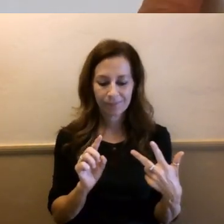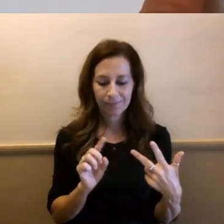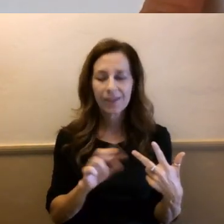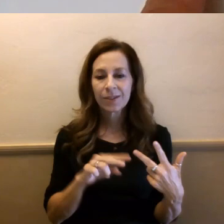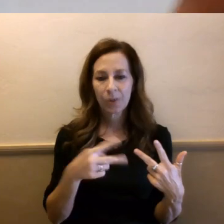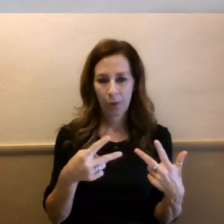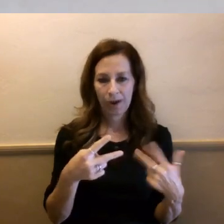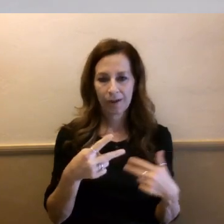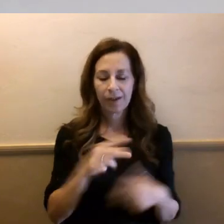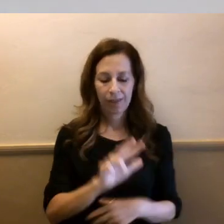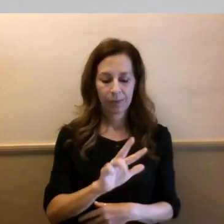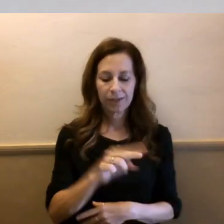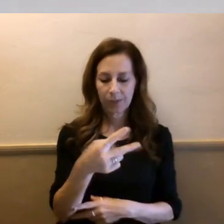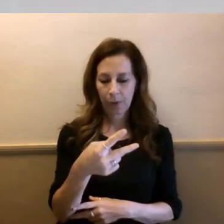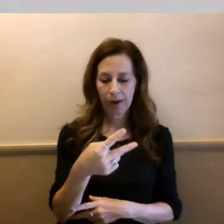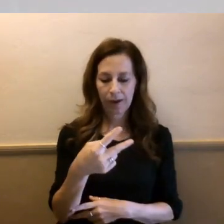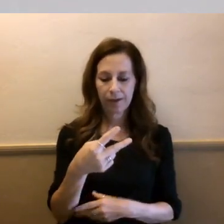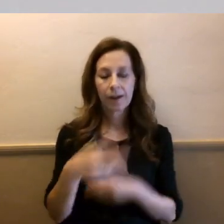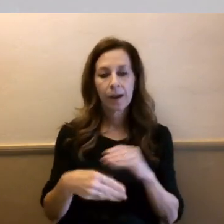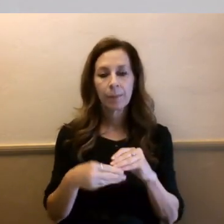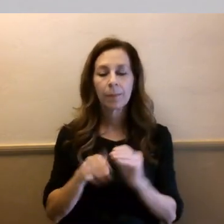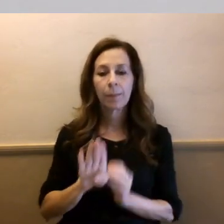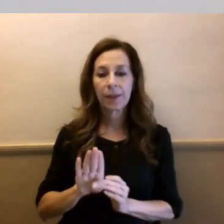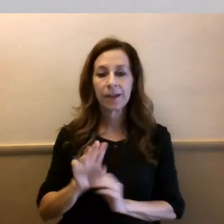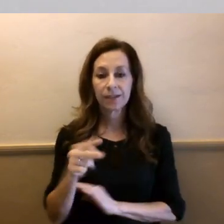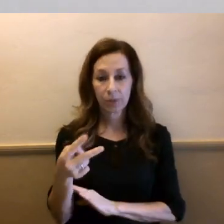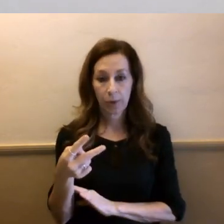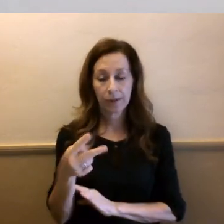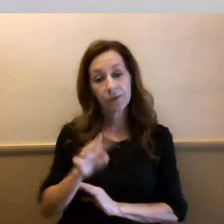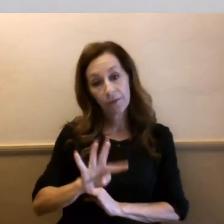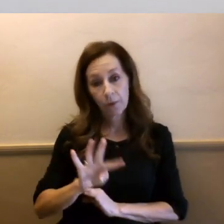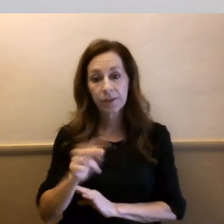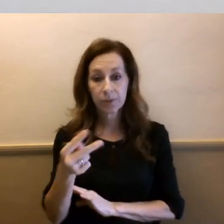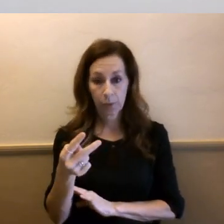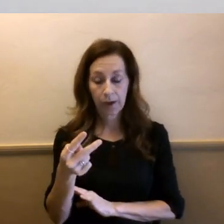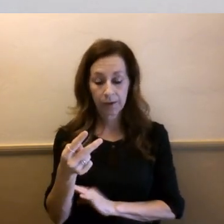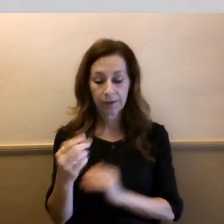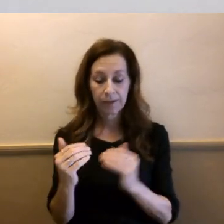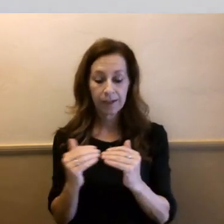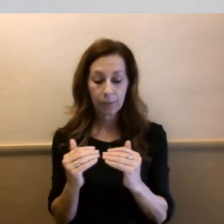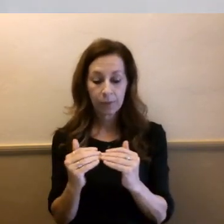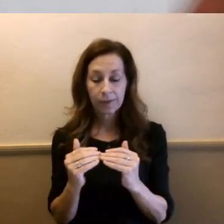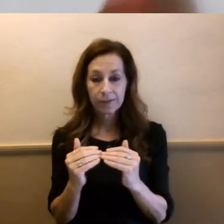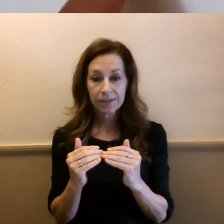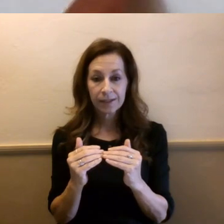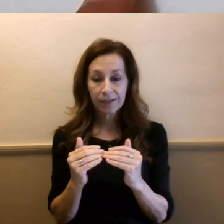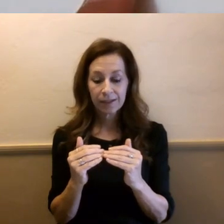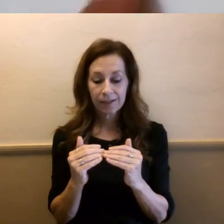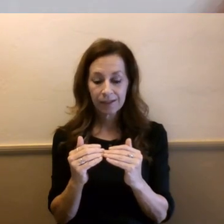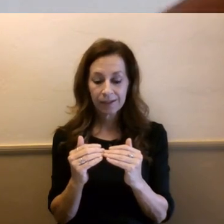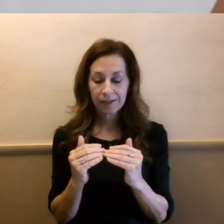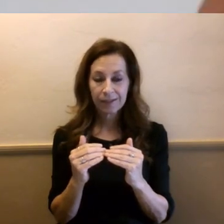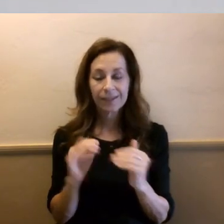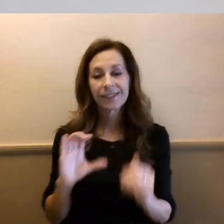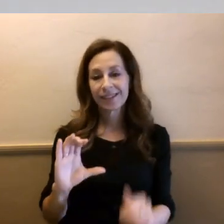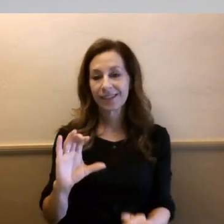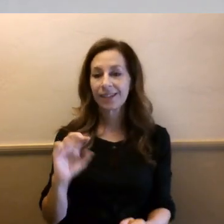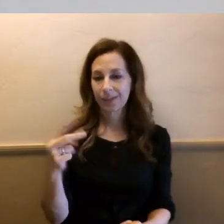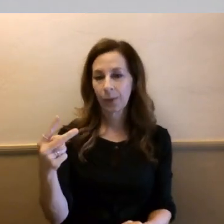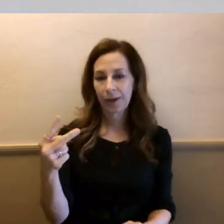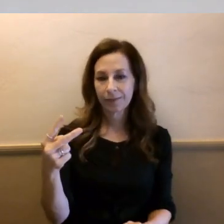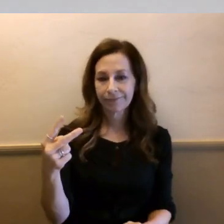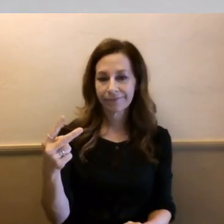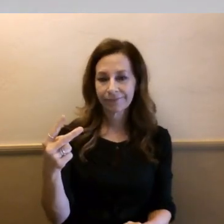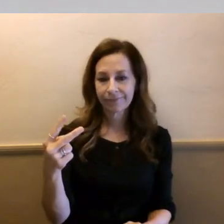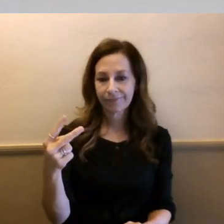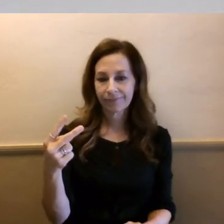squared plus b squared, okay, 4 squared, equals